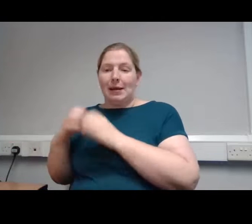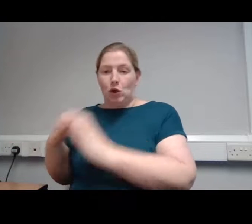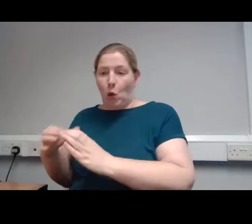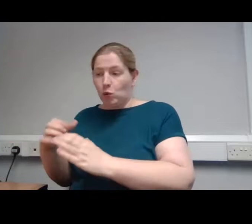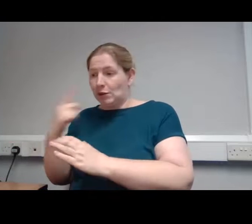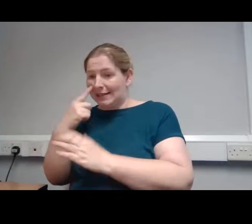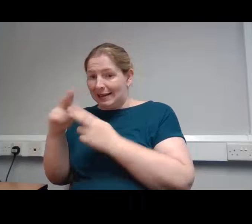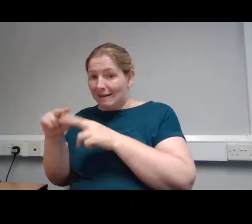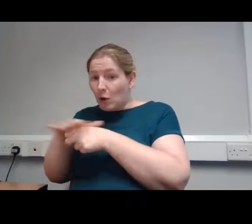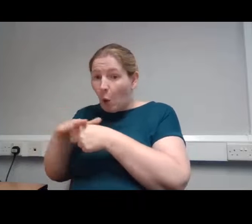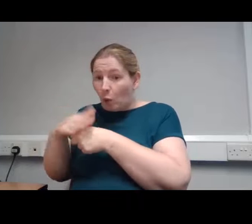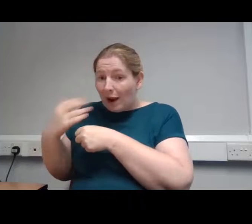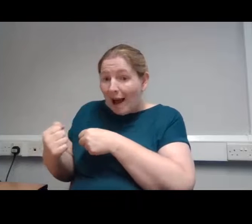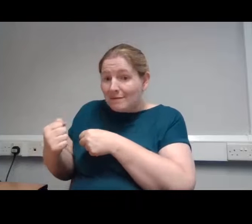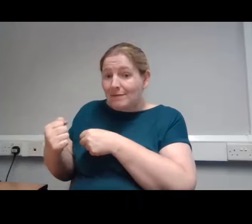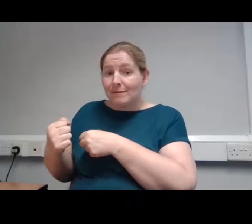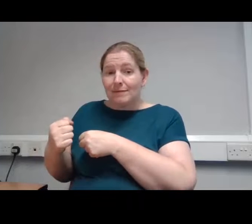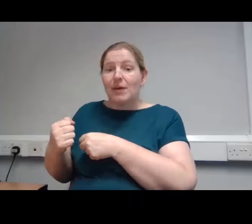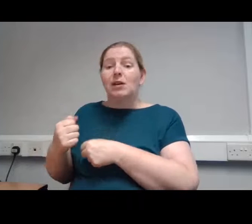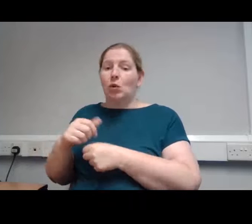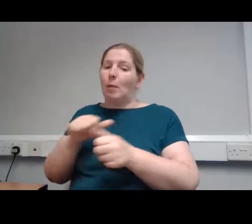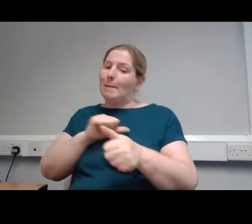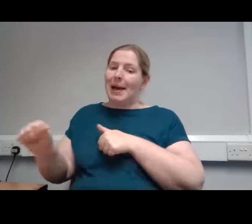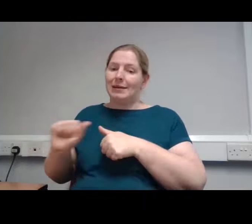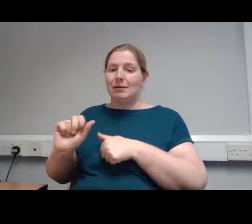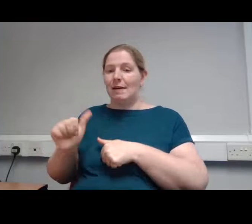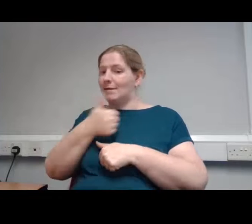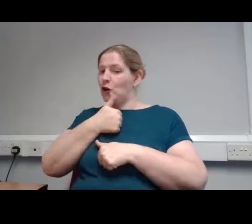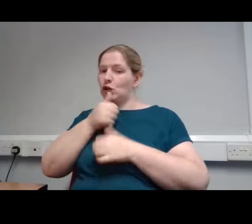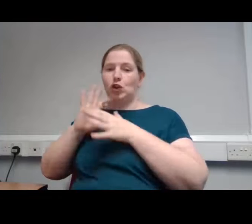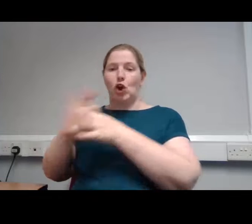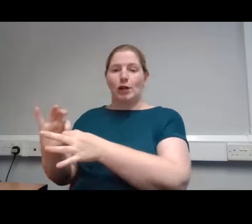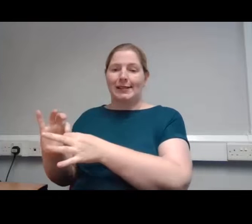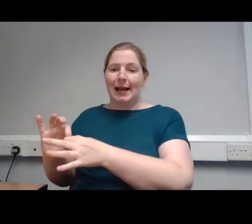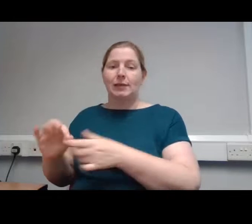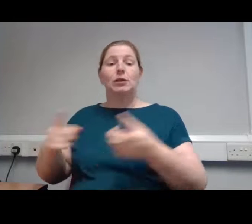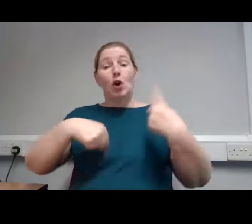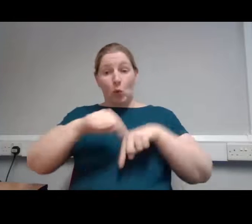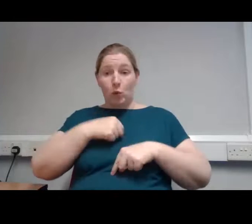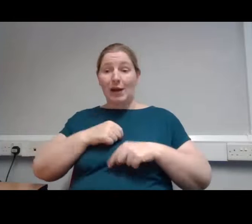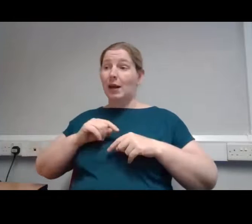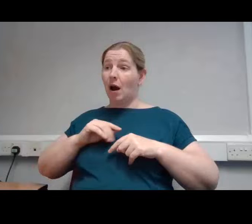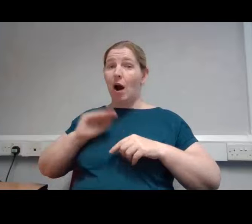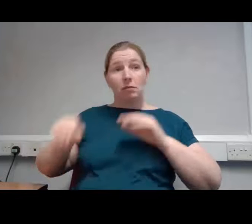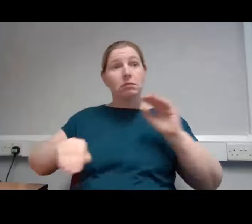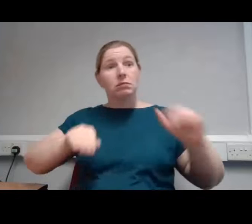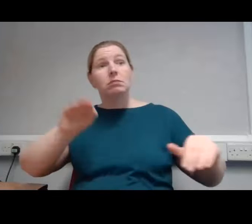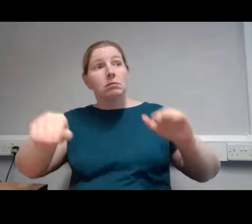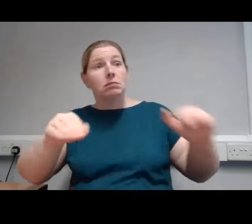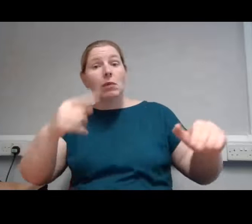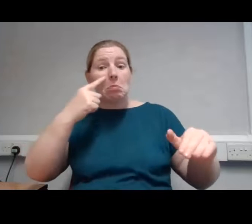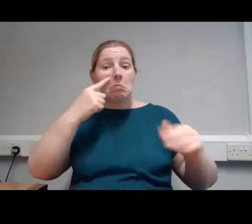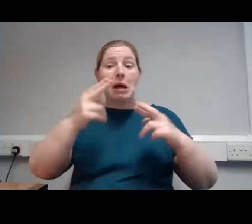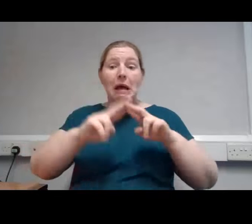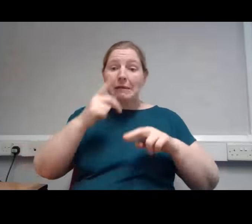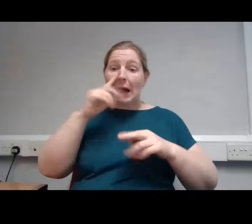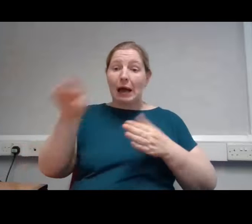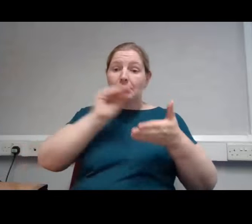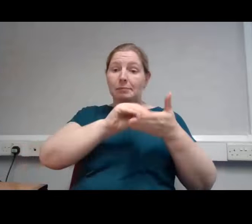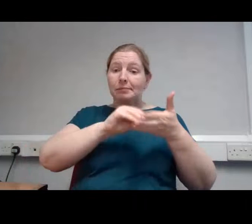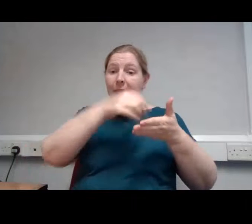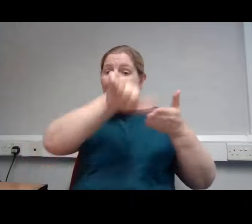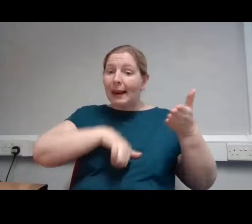available. So I'd probably advocate to do that in the first instance. We are working with the groups to see if we can advertise them on our website